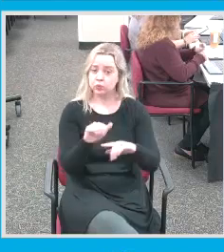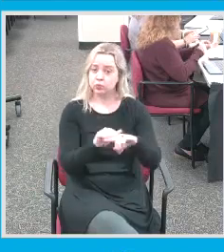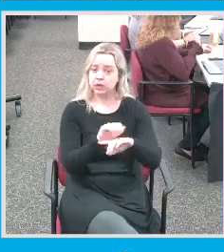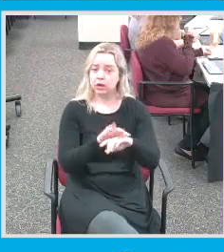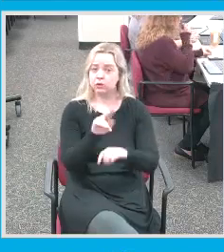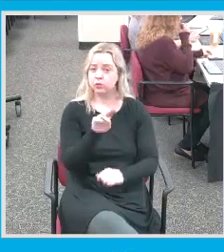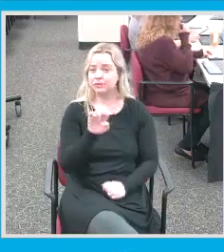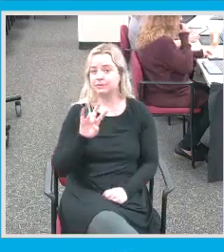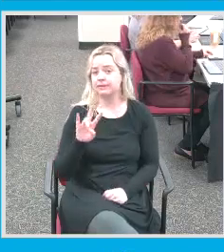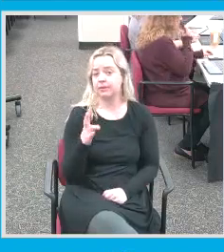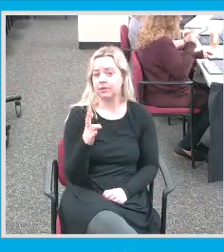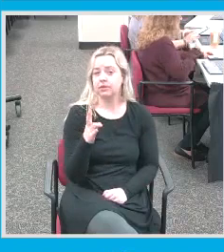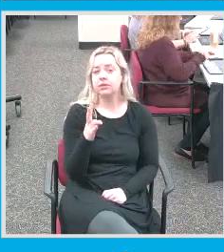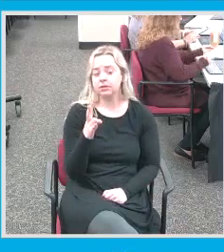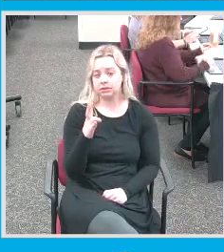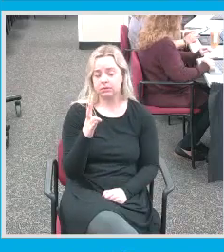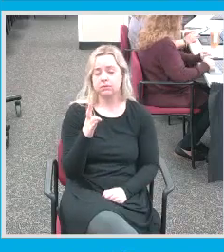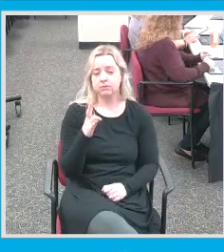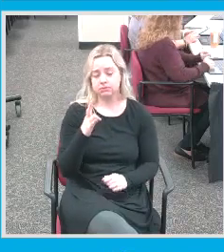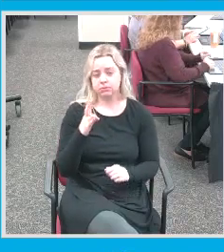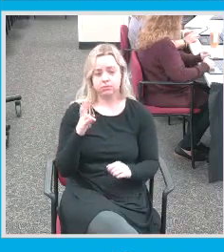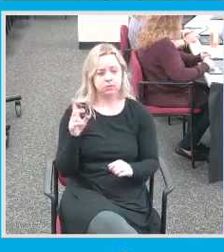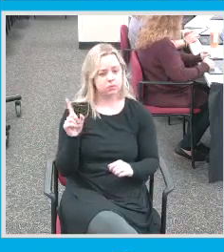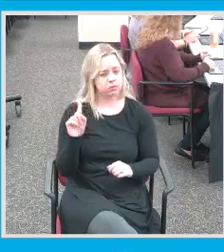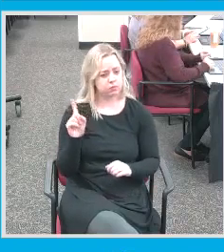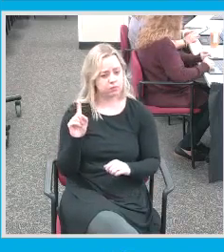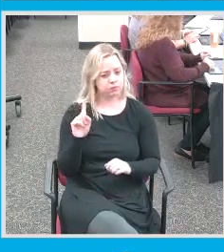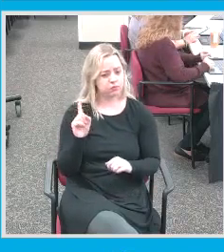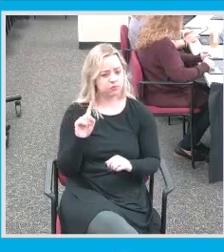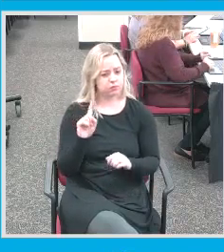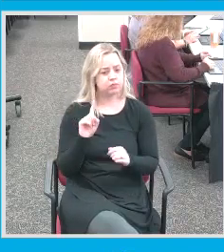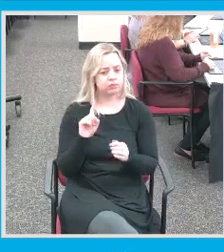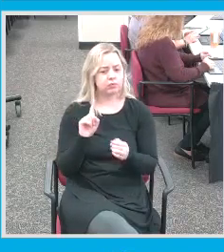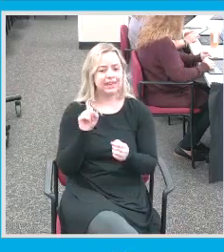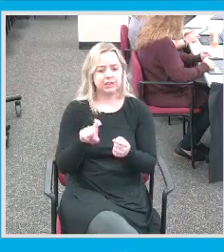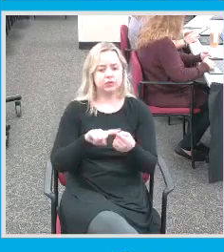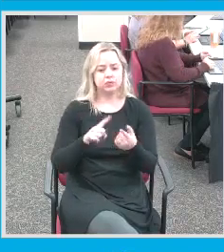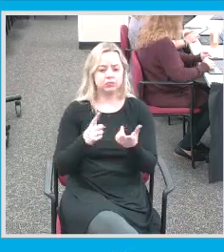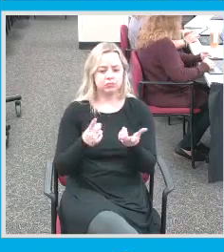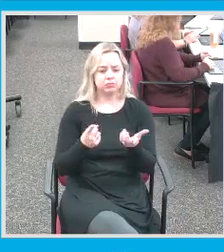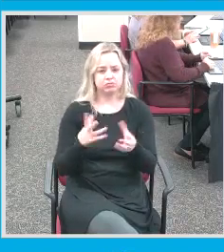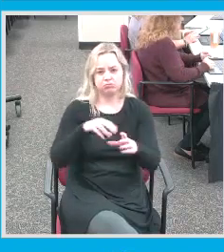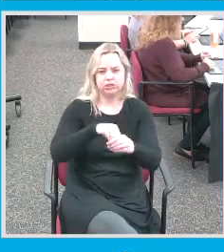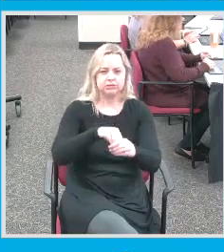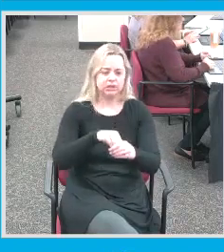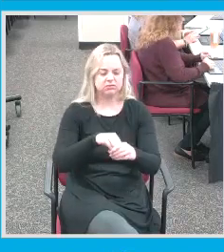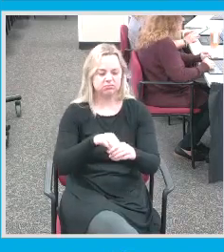and to participate, you have to sign up. That's all. Thank you, Dr. Turbush.